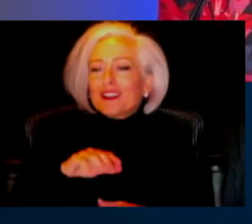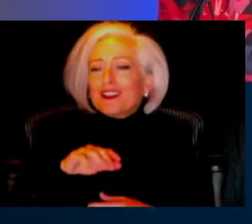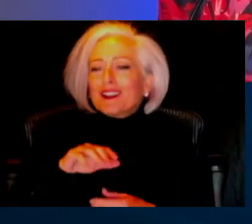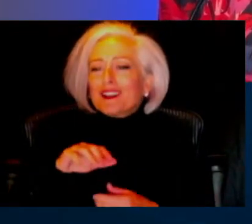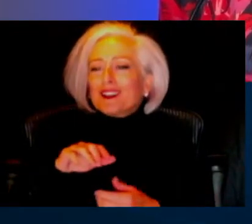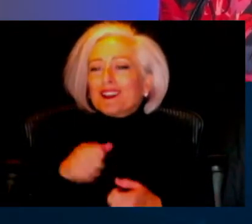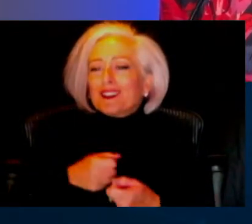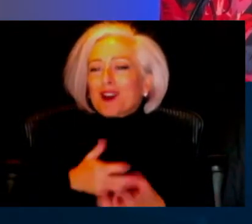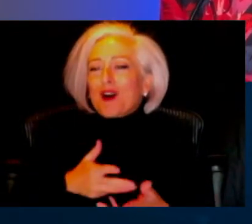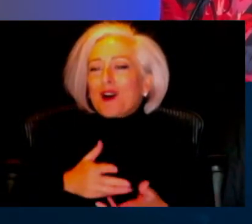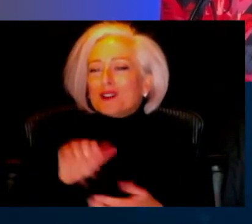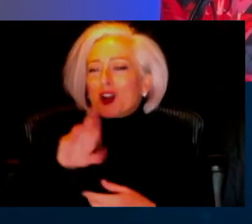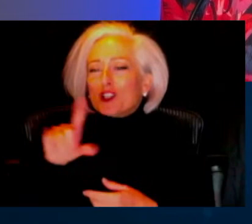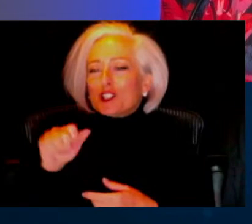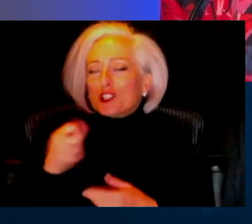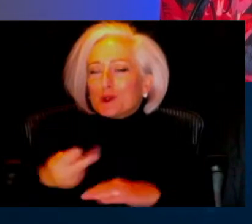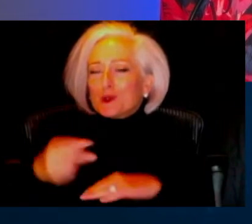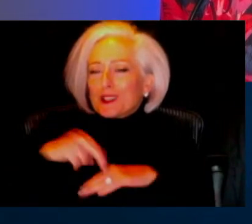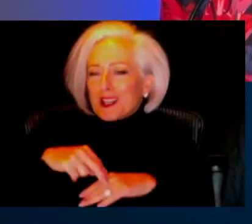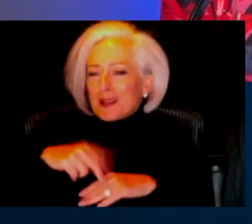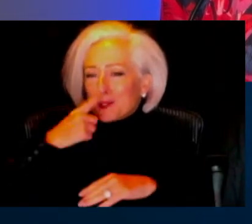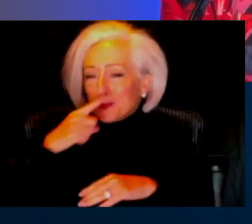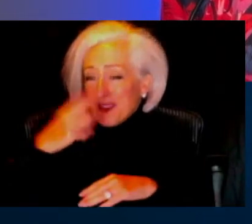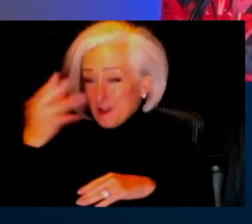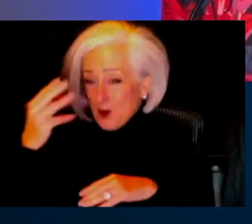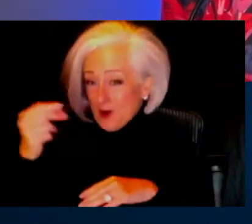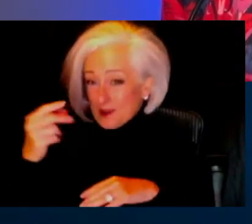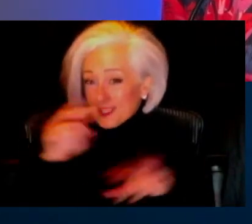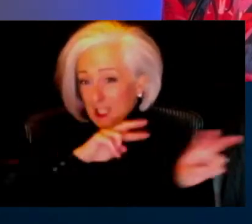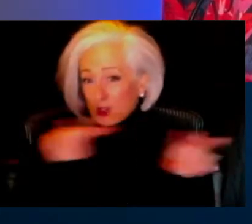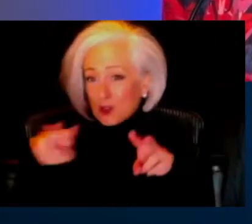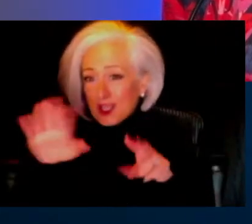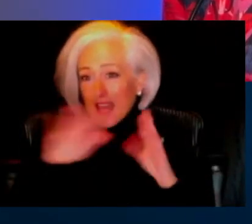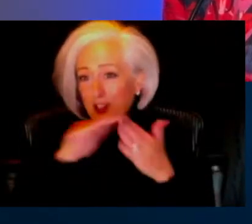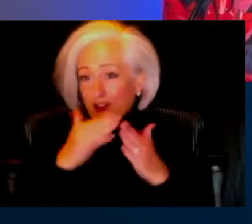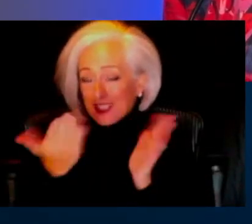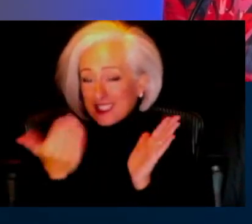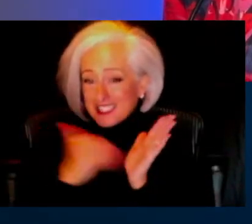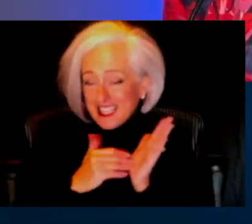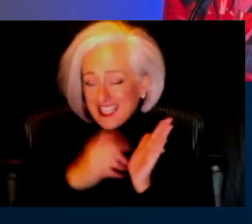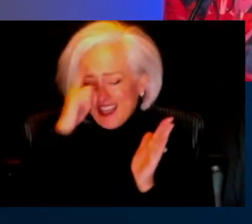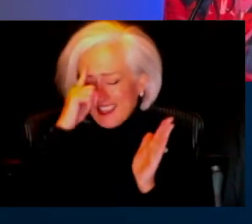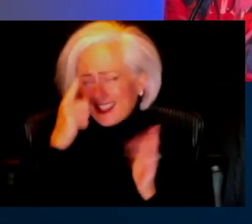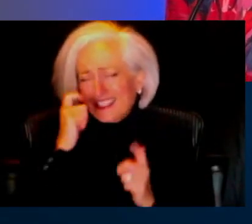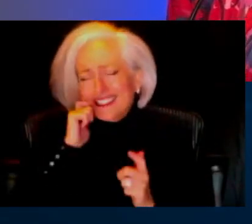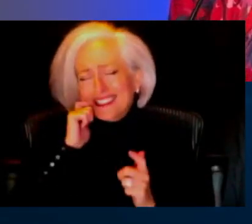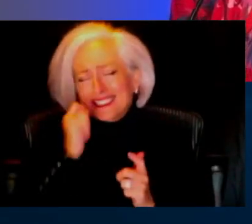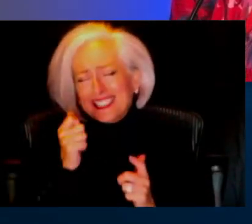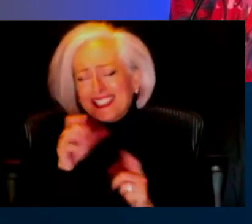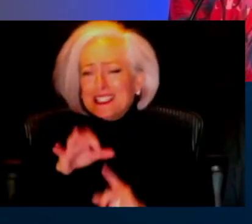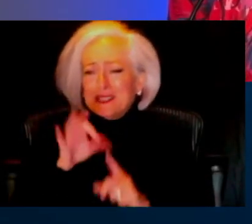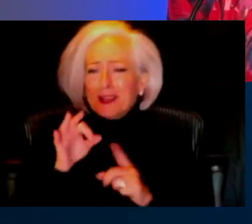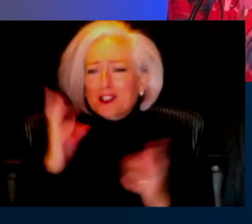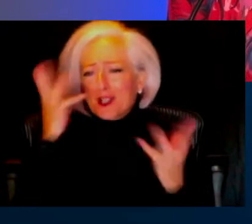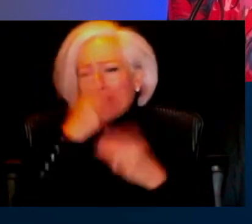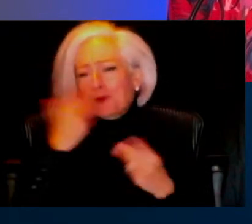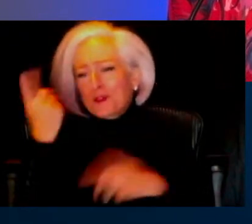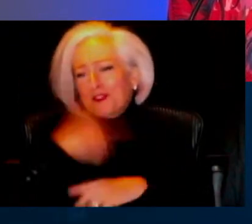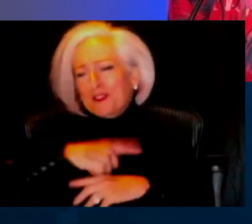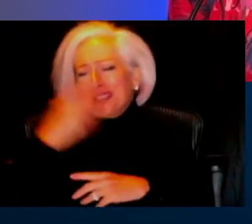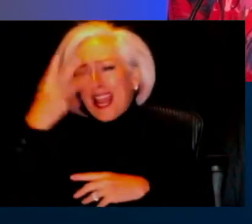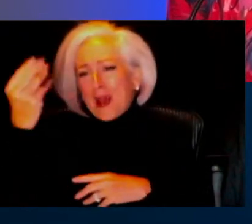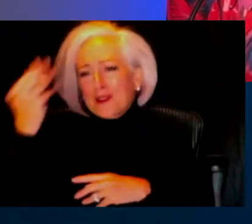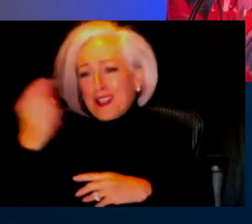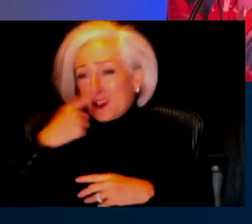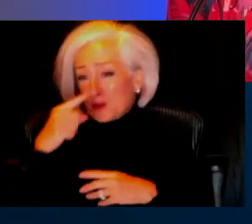so that we could just take one quick look at your village? I just think it's so neat and special, and it's such a beautiful day. Can you guys take us outside real quick and